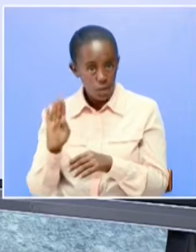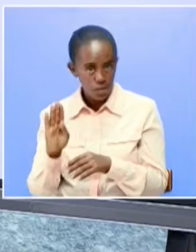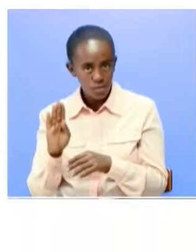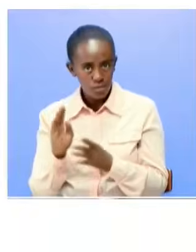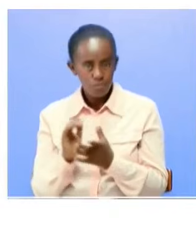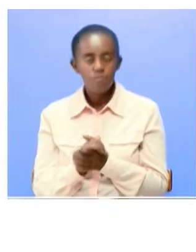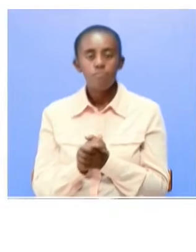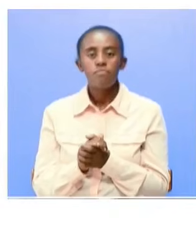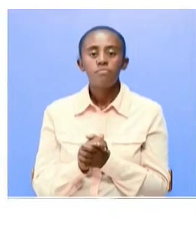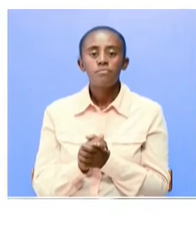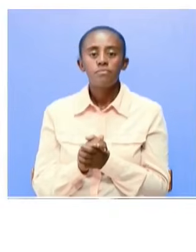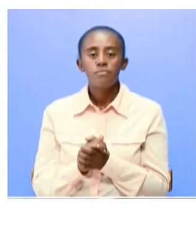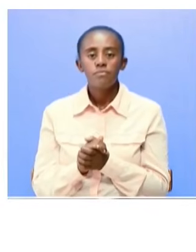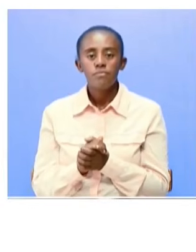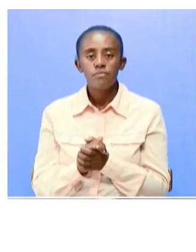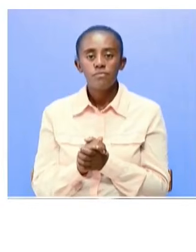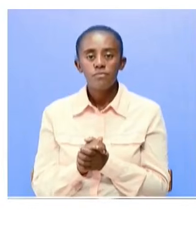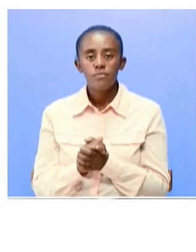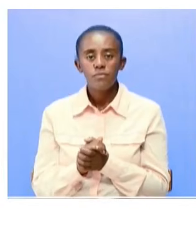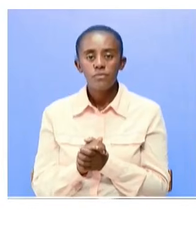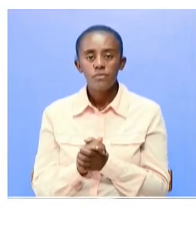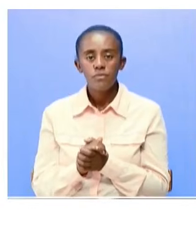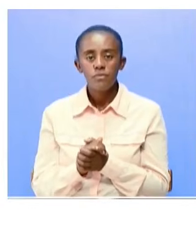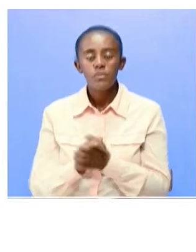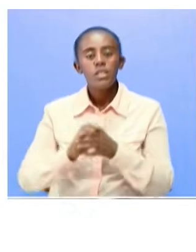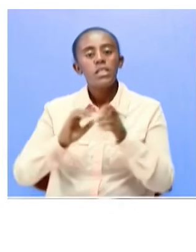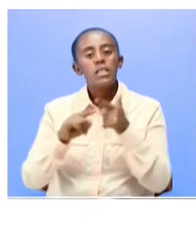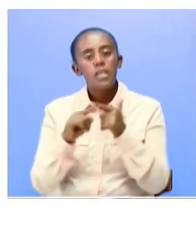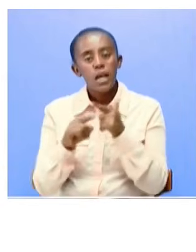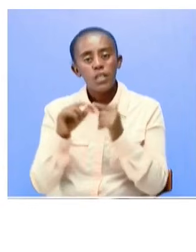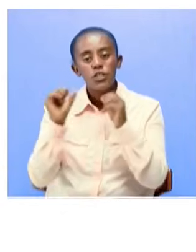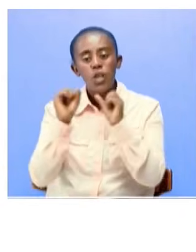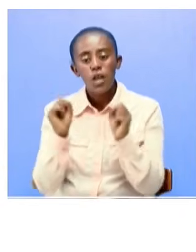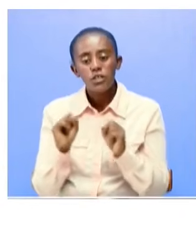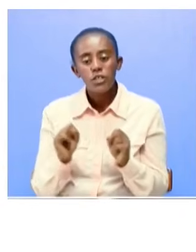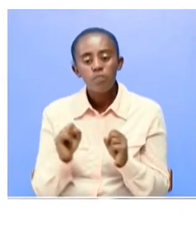second structure? The second structure is just